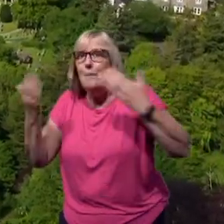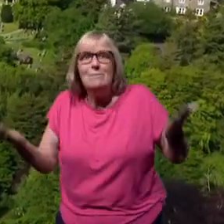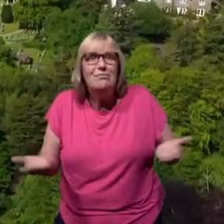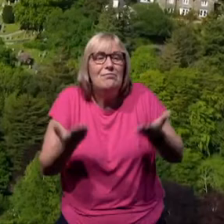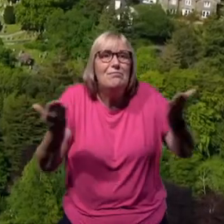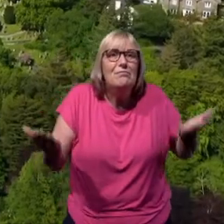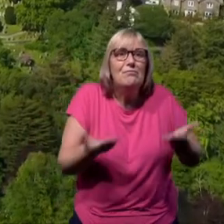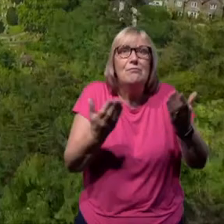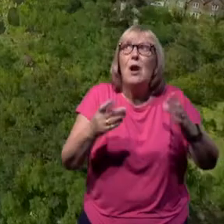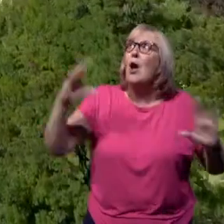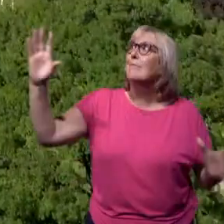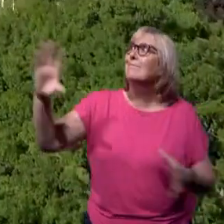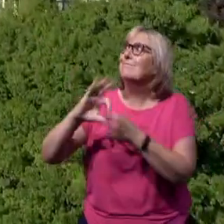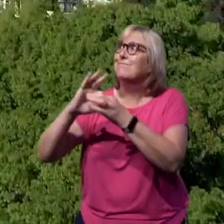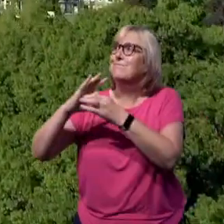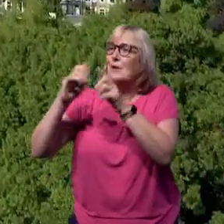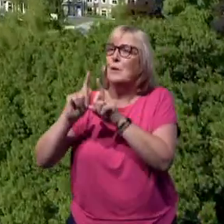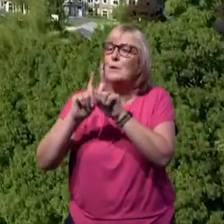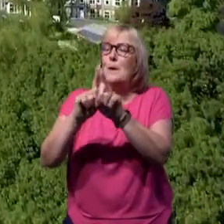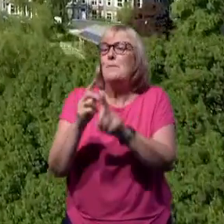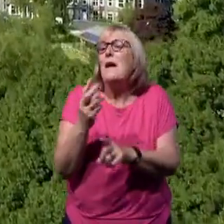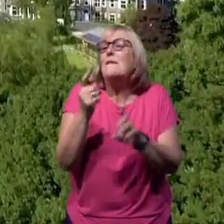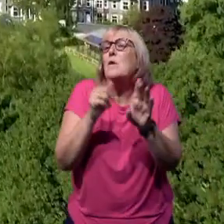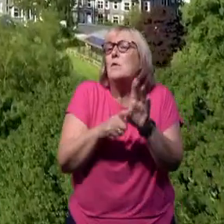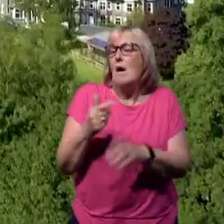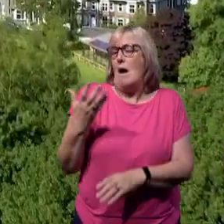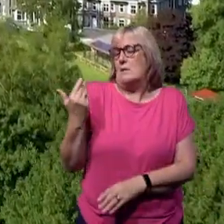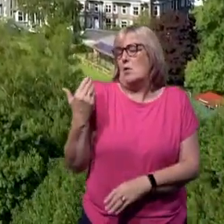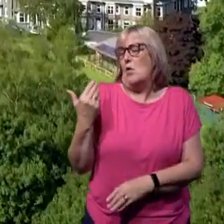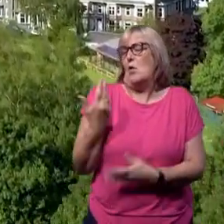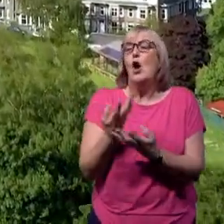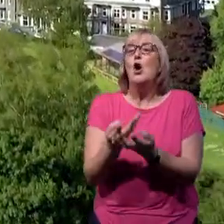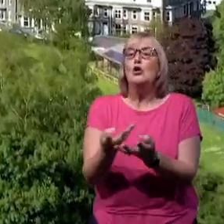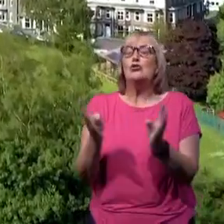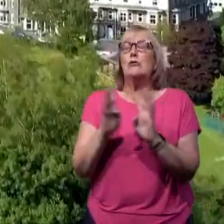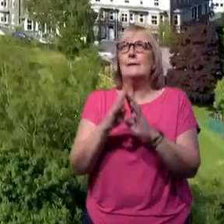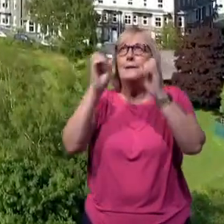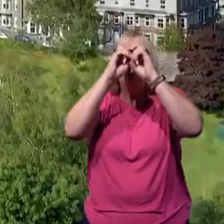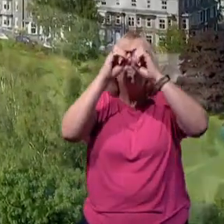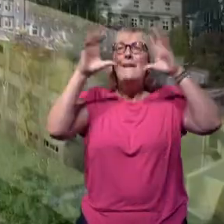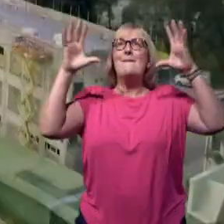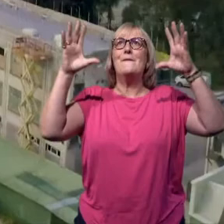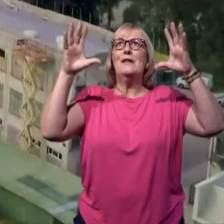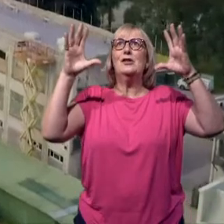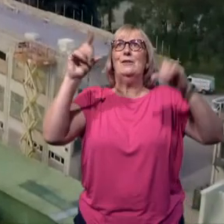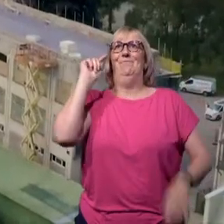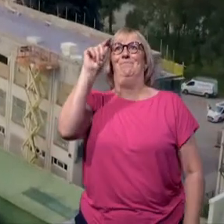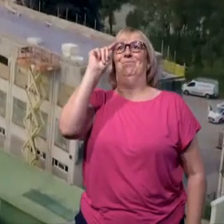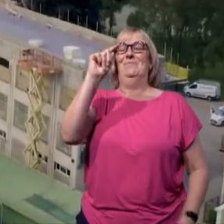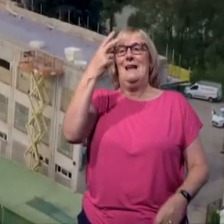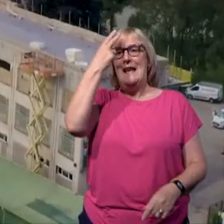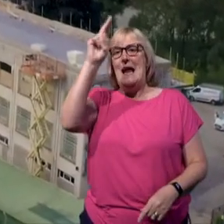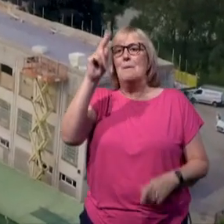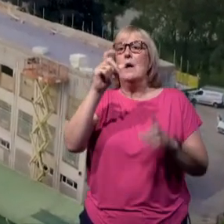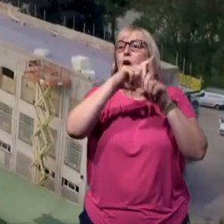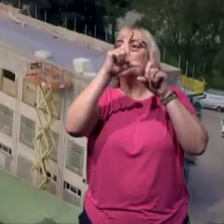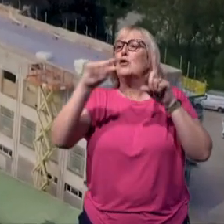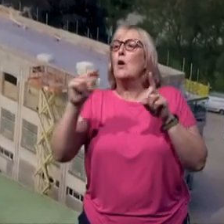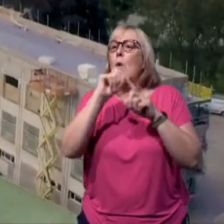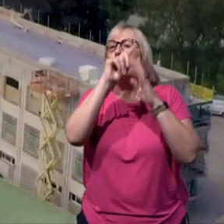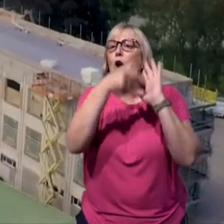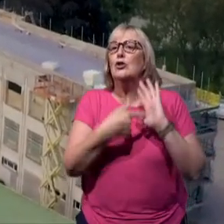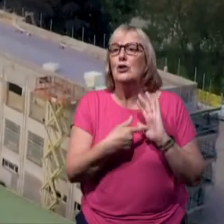walk with Christ. A few years back, the trustees cast a vision for what we now know as the Derwent Project, with the aim